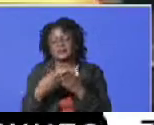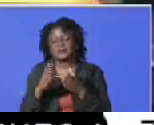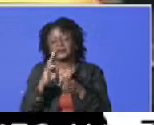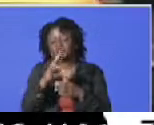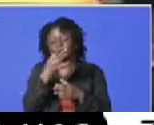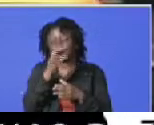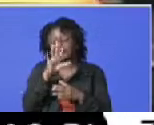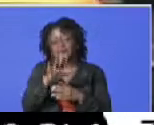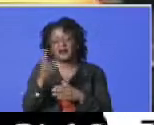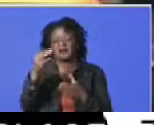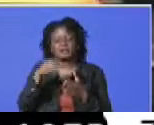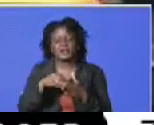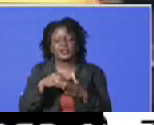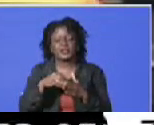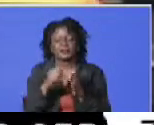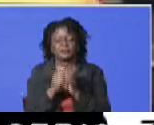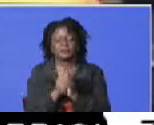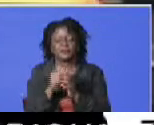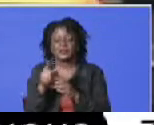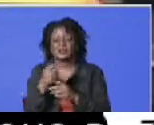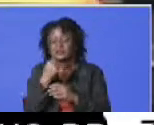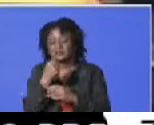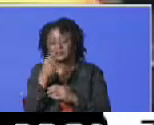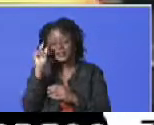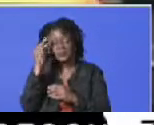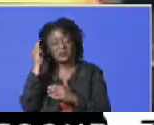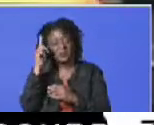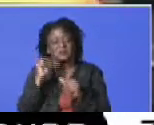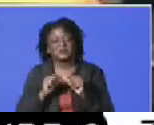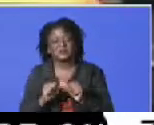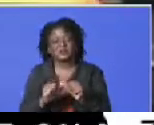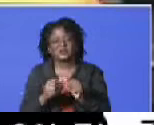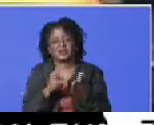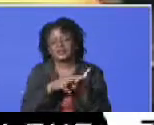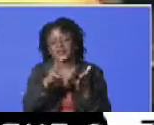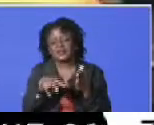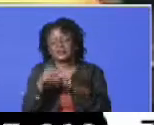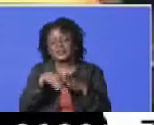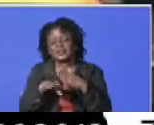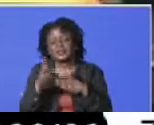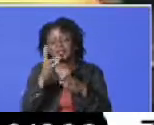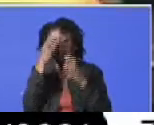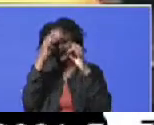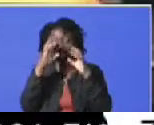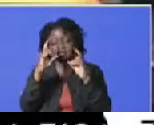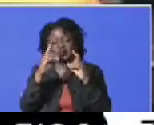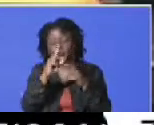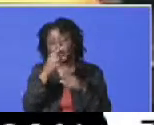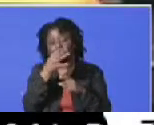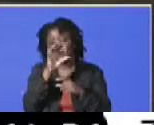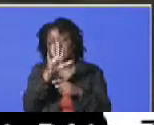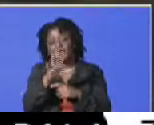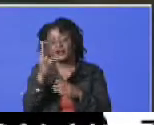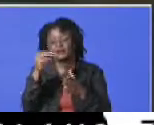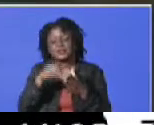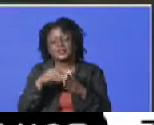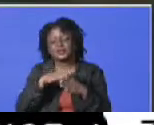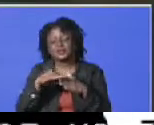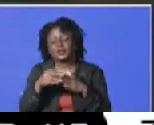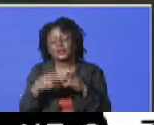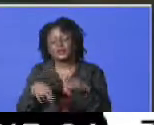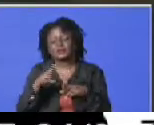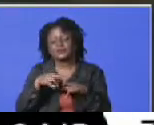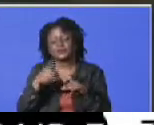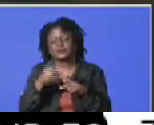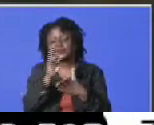for the supplementary budget. He assured government will maintain its investment in education, noting a $1.5 million increase to the